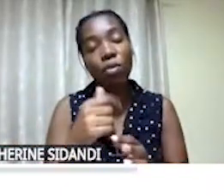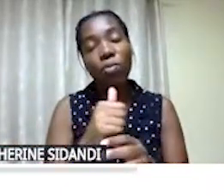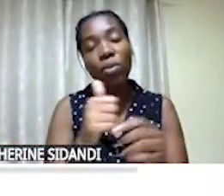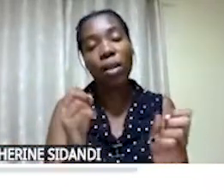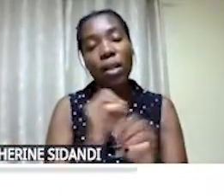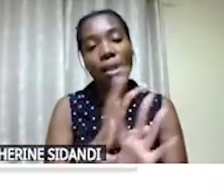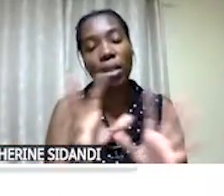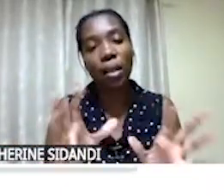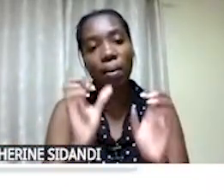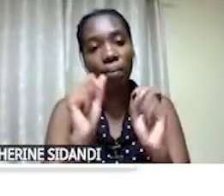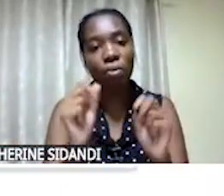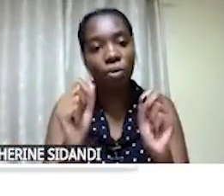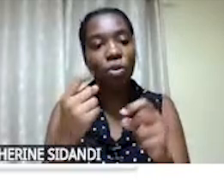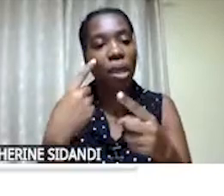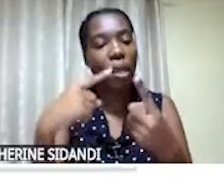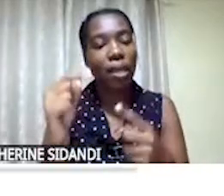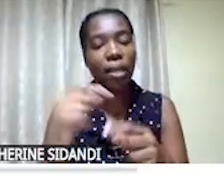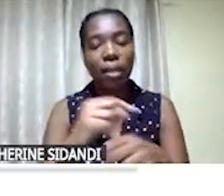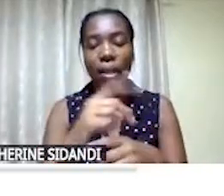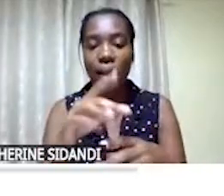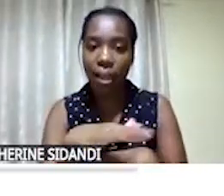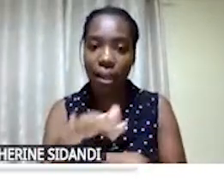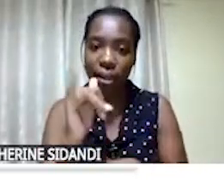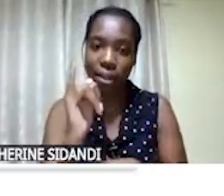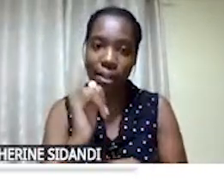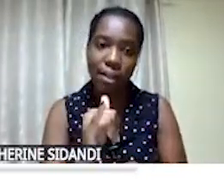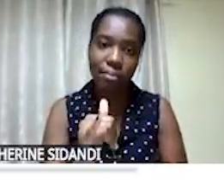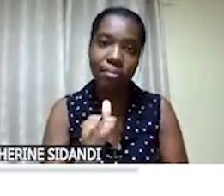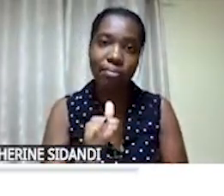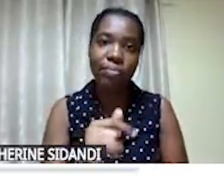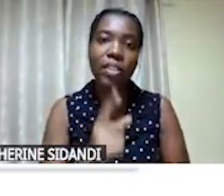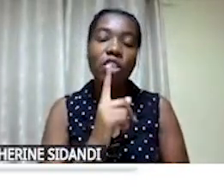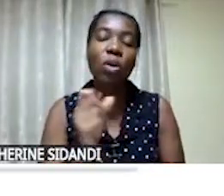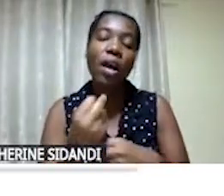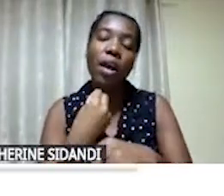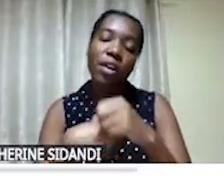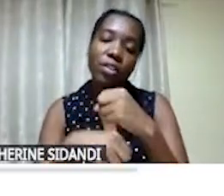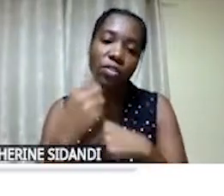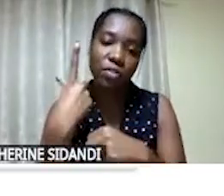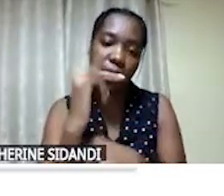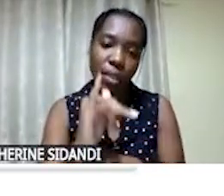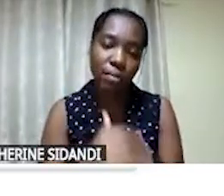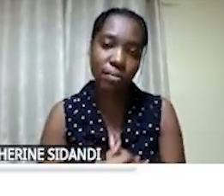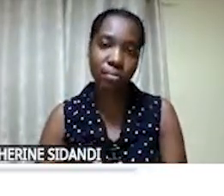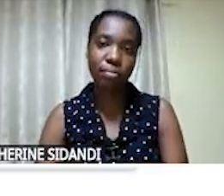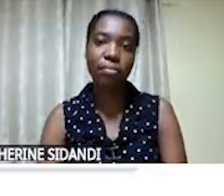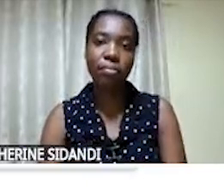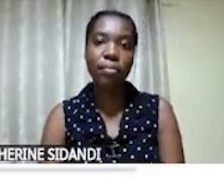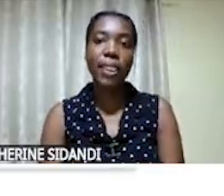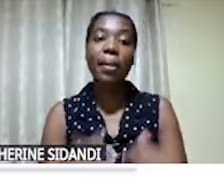space, you might not need to want to change the strategy. It's just the actions of it. Yeah. But if you